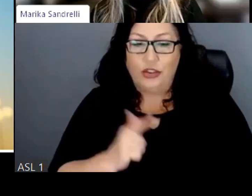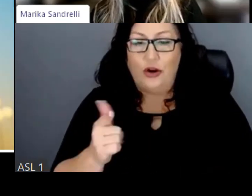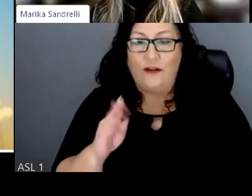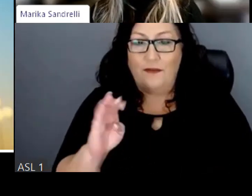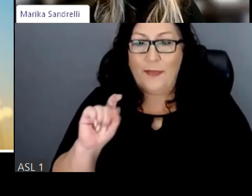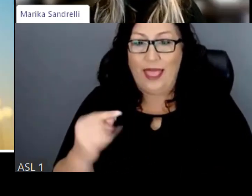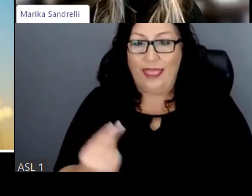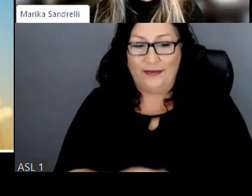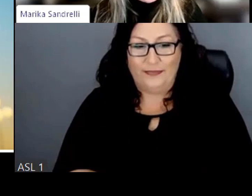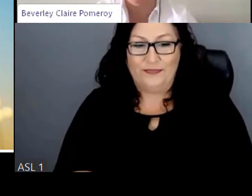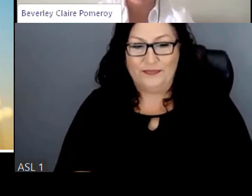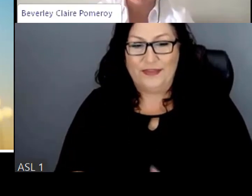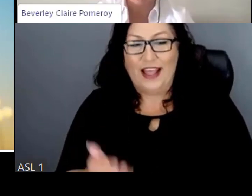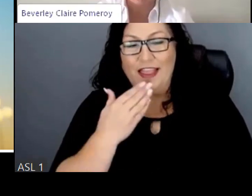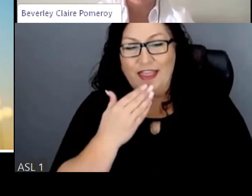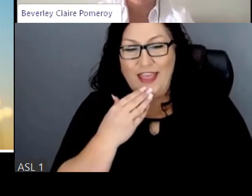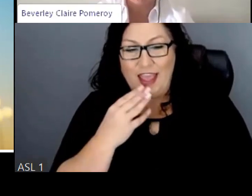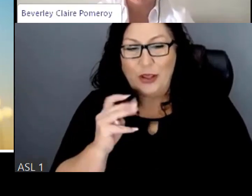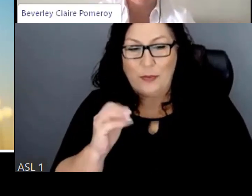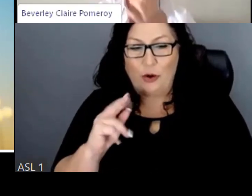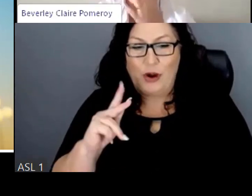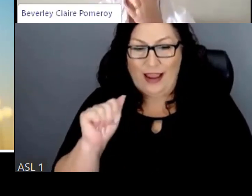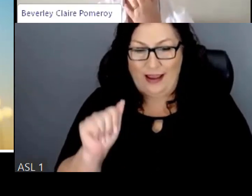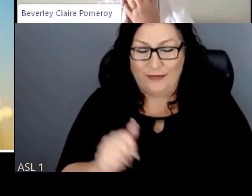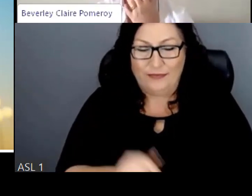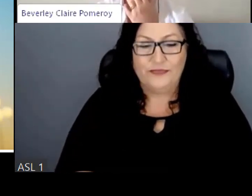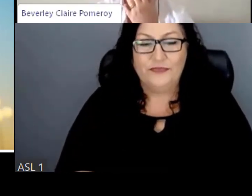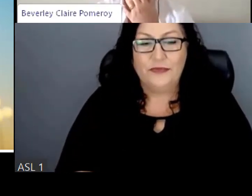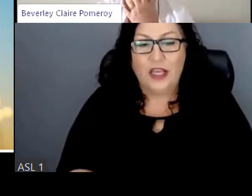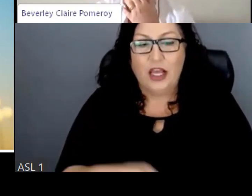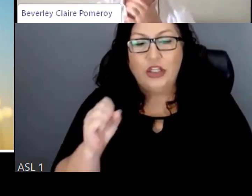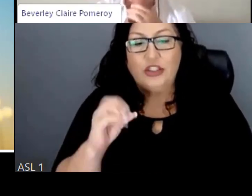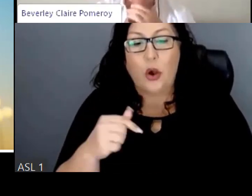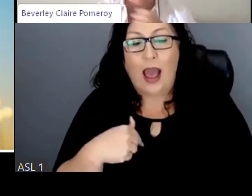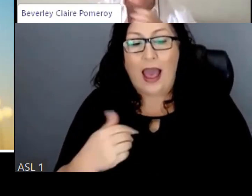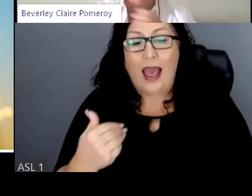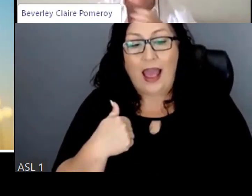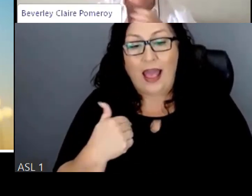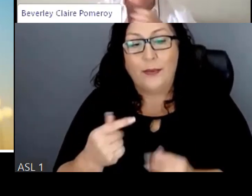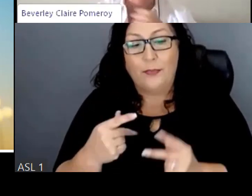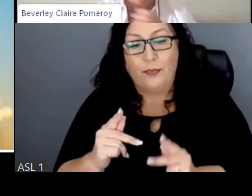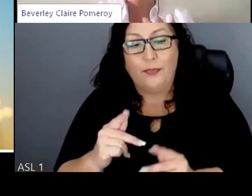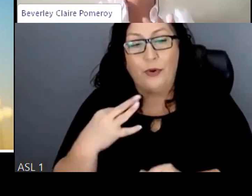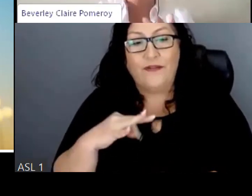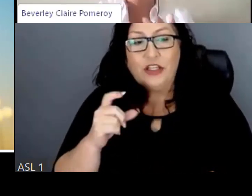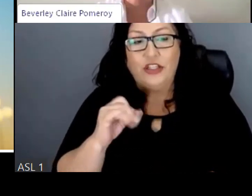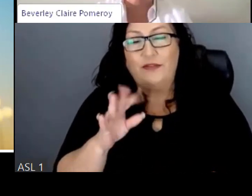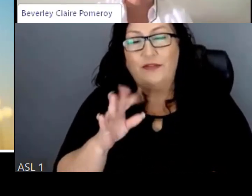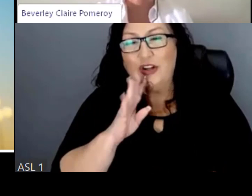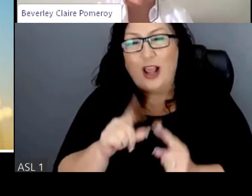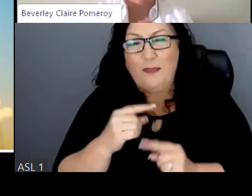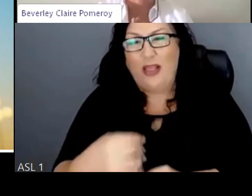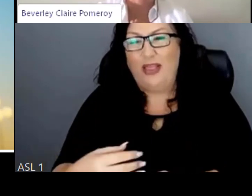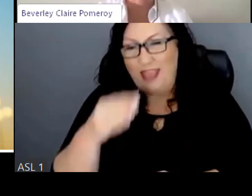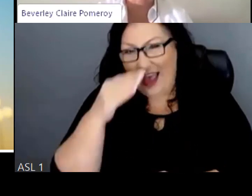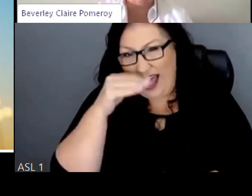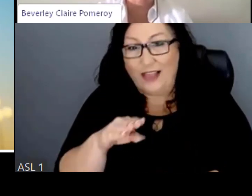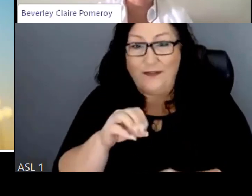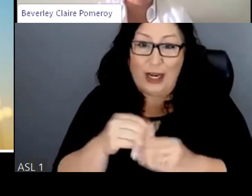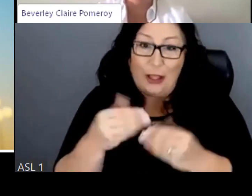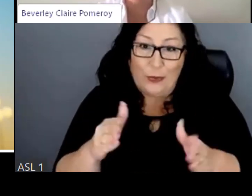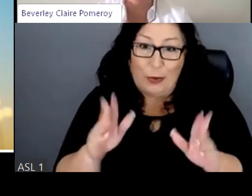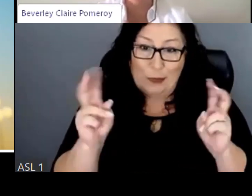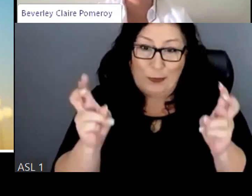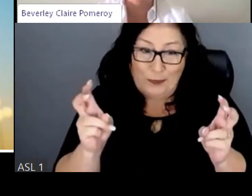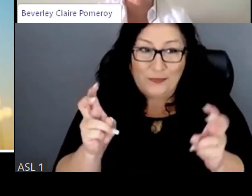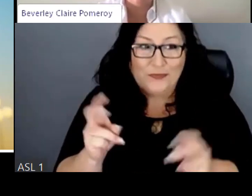And I'll turn it over to you, Beth. Thanks, Marika. So I have the privilege of talking about the elephant in the room, which is the